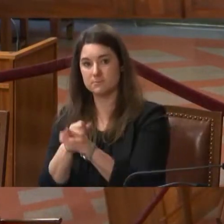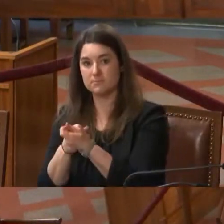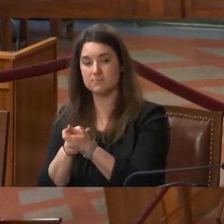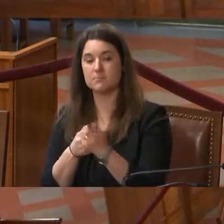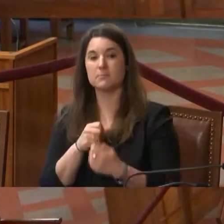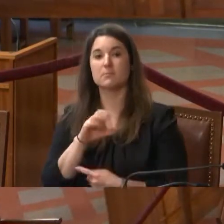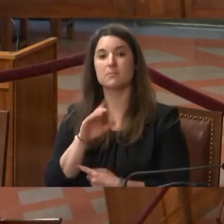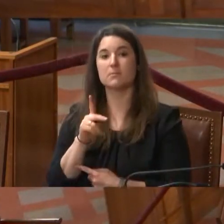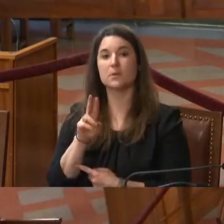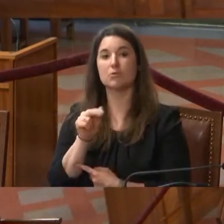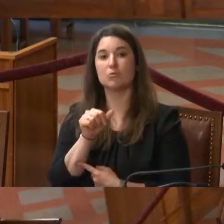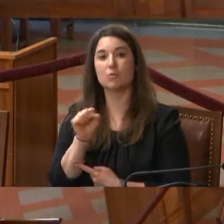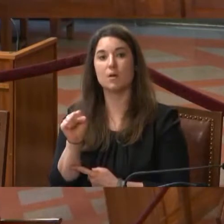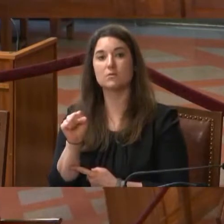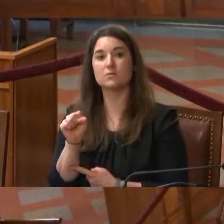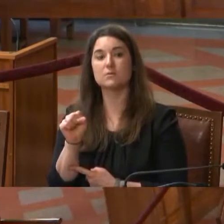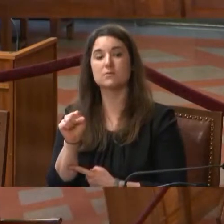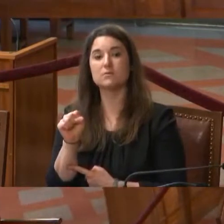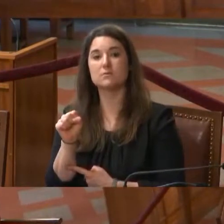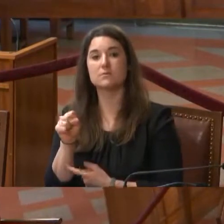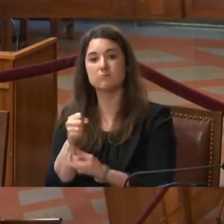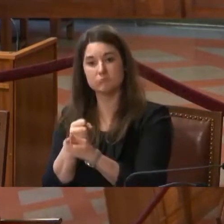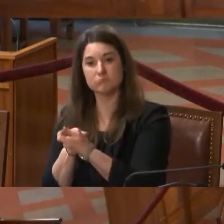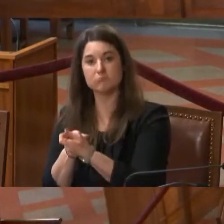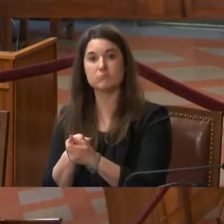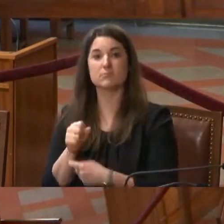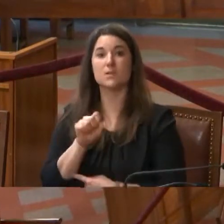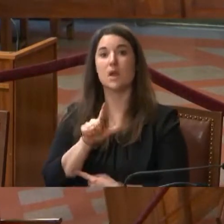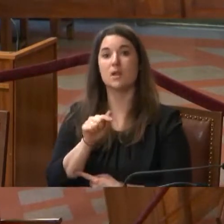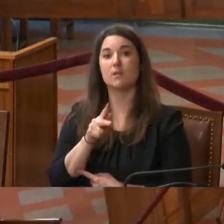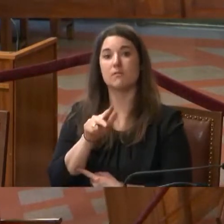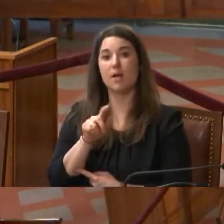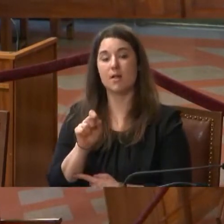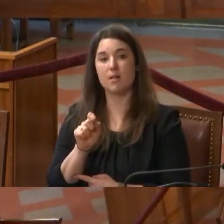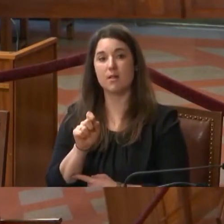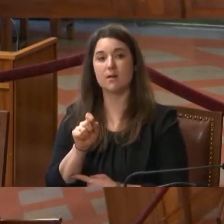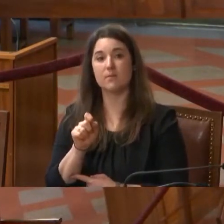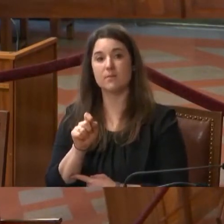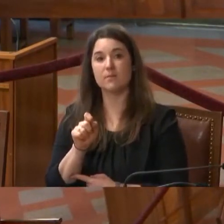Aye. Mr. Krause. Aye. Mr. Lavelle.